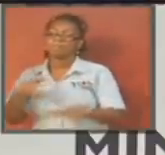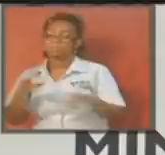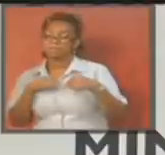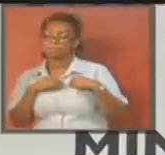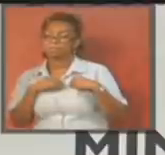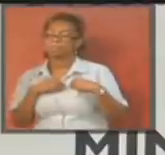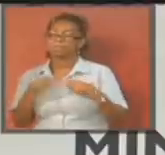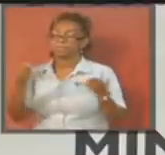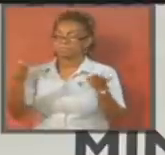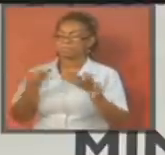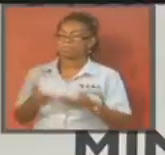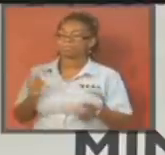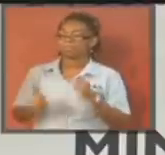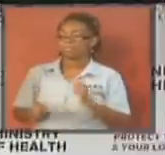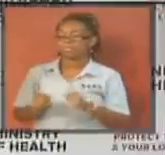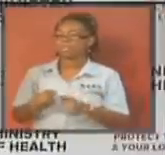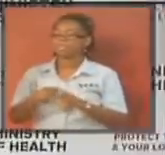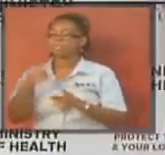area.